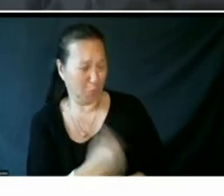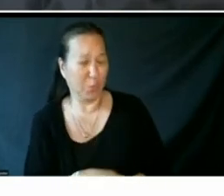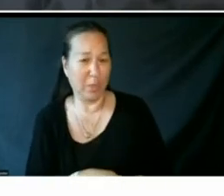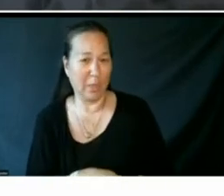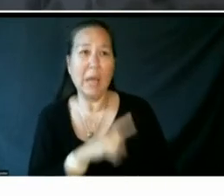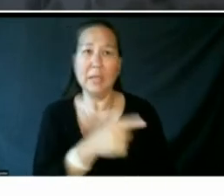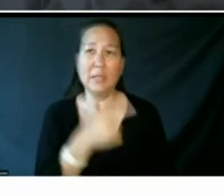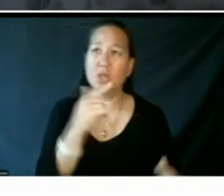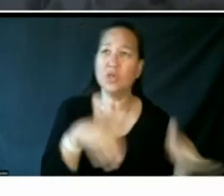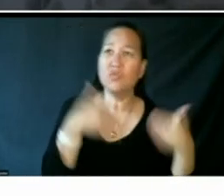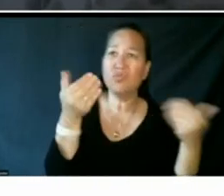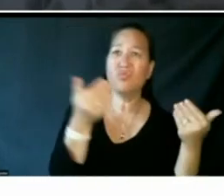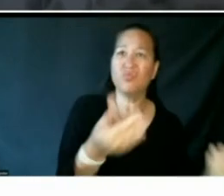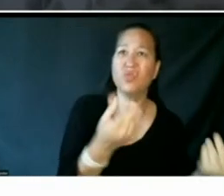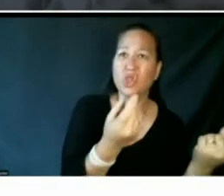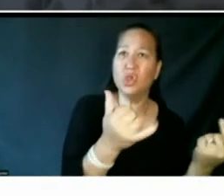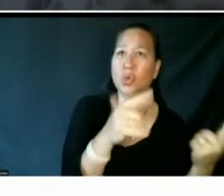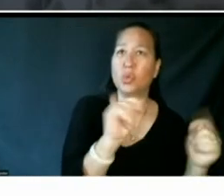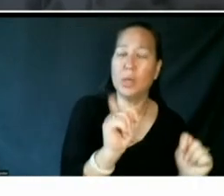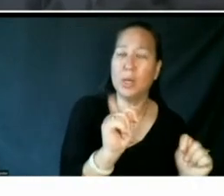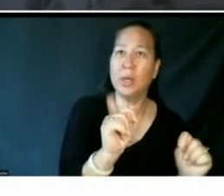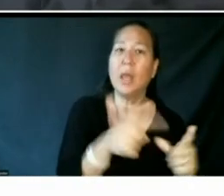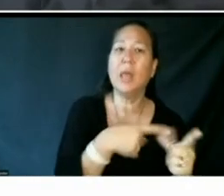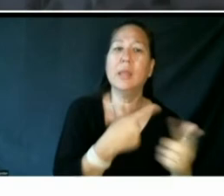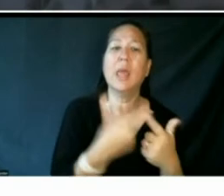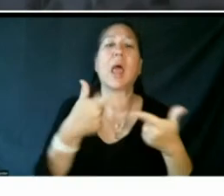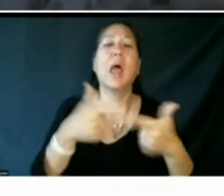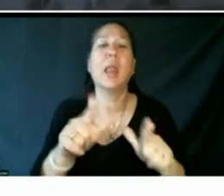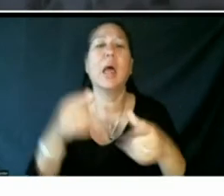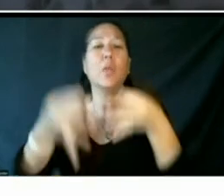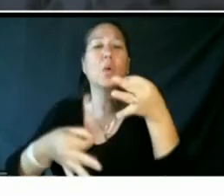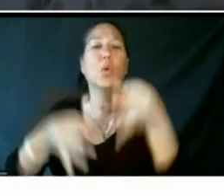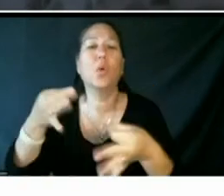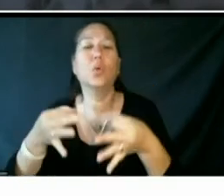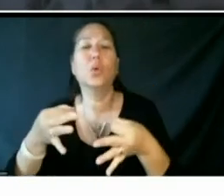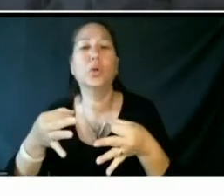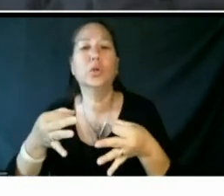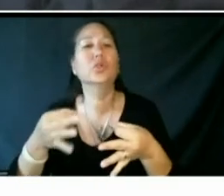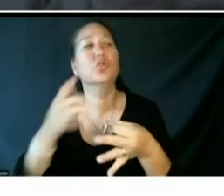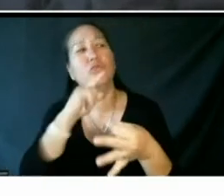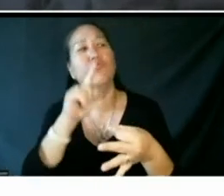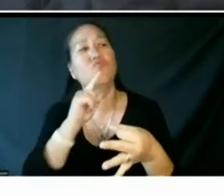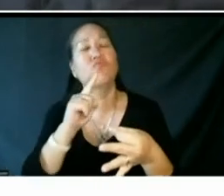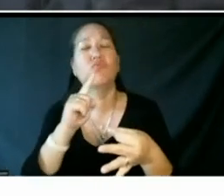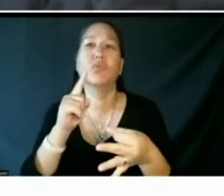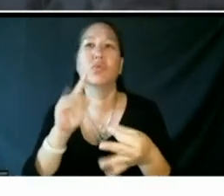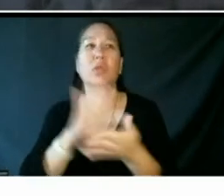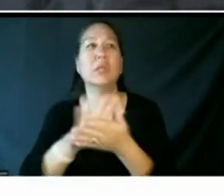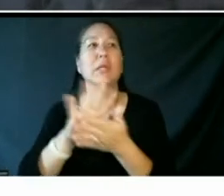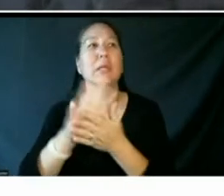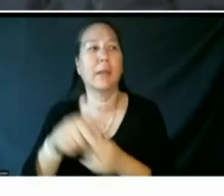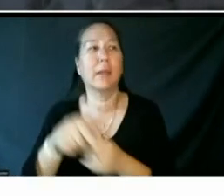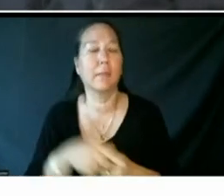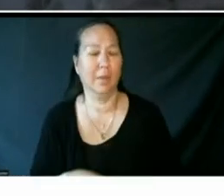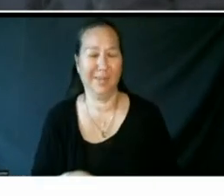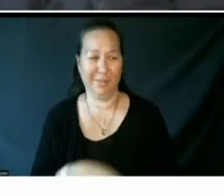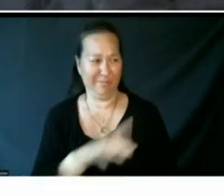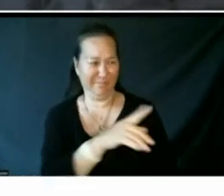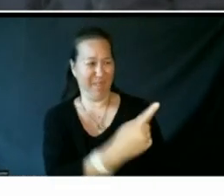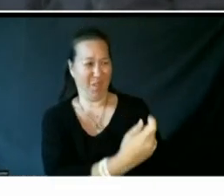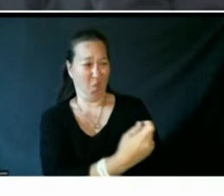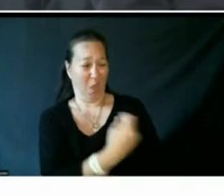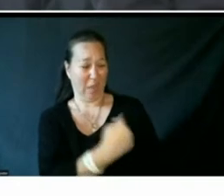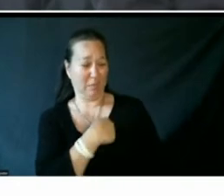and let the court sort it out. And I said, you're asking me to do something that's never been done in